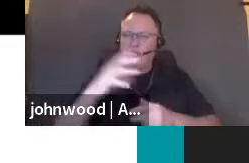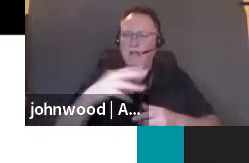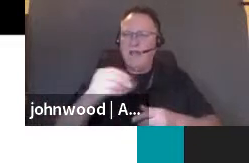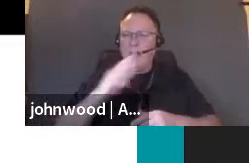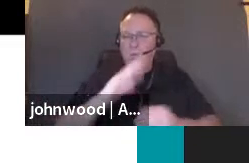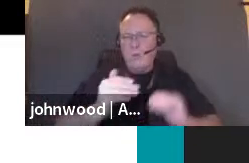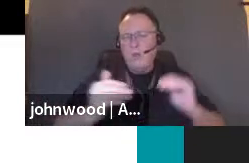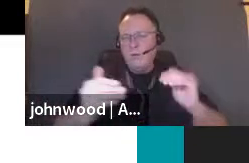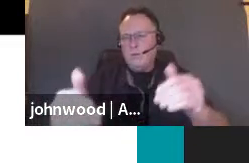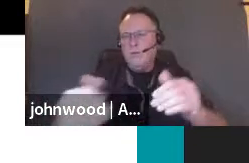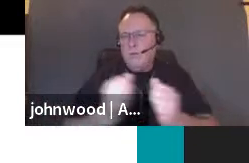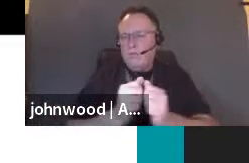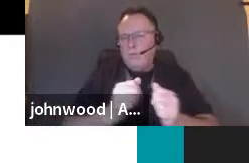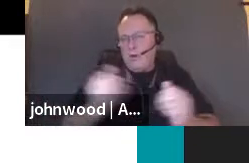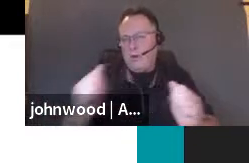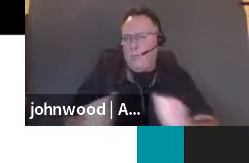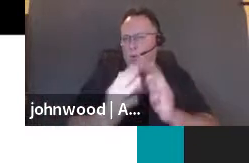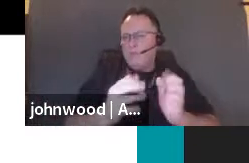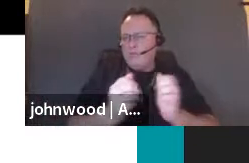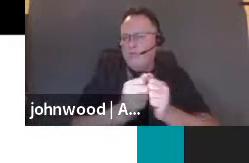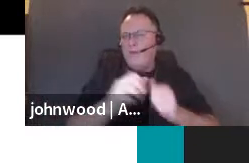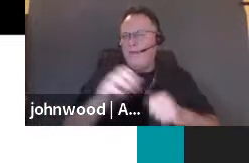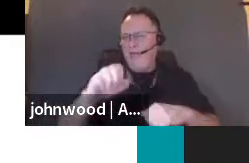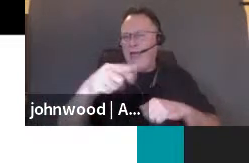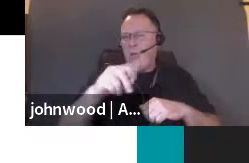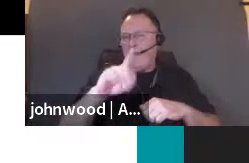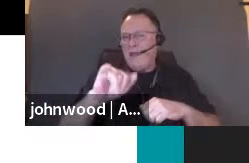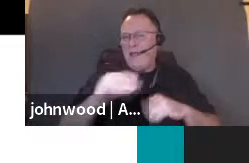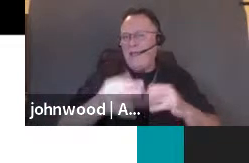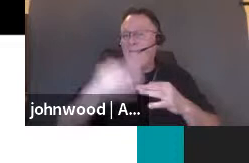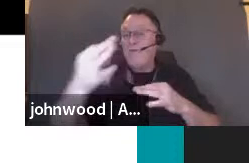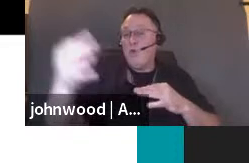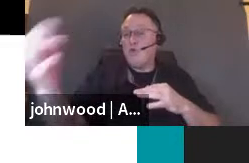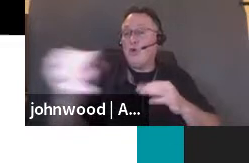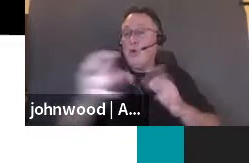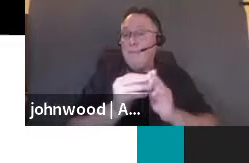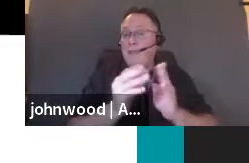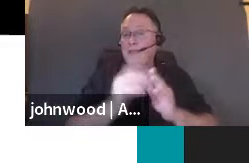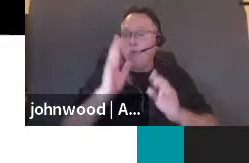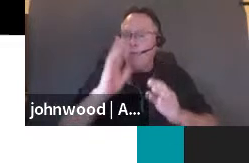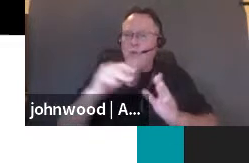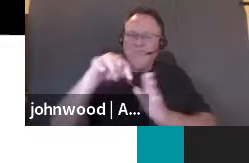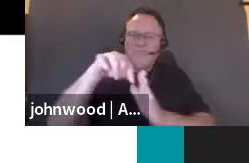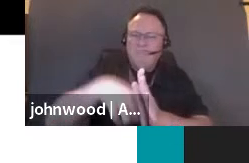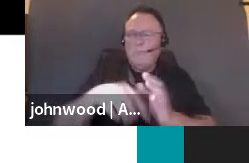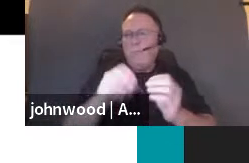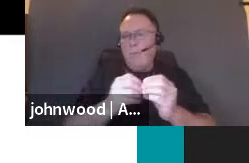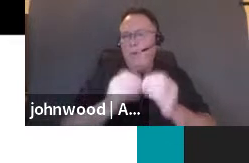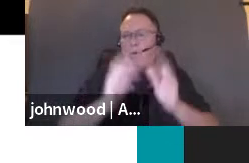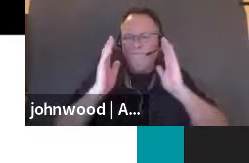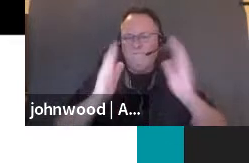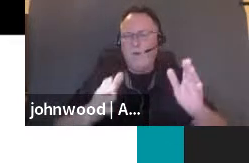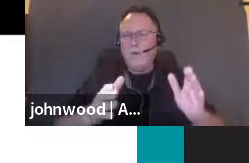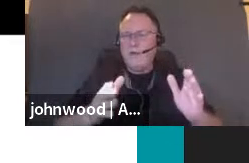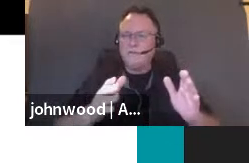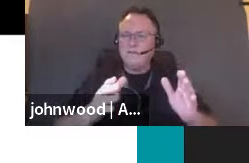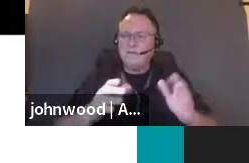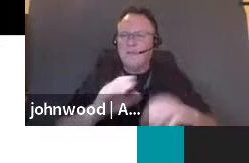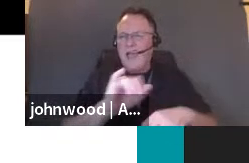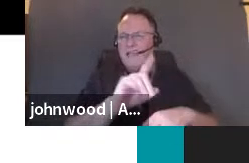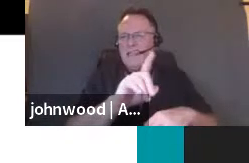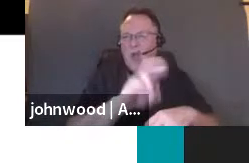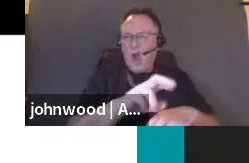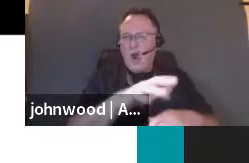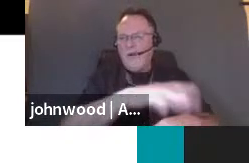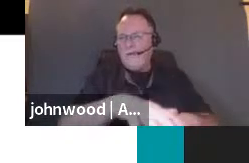with equity. In the future CAG meetings, we will dive into more specific focus areas along the IBR corridor and